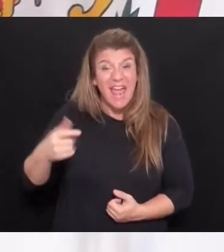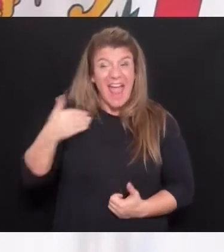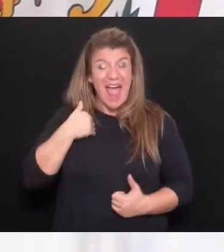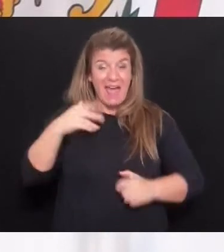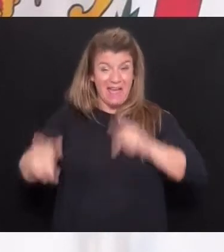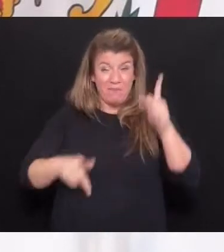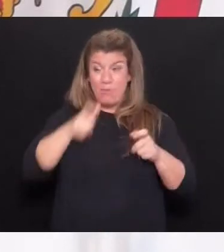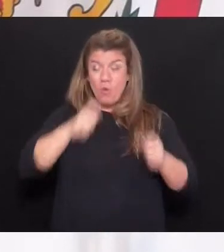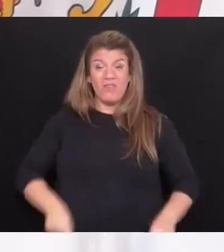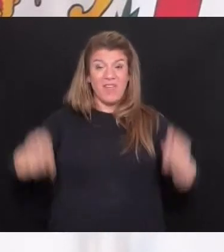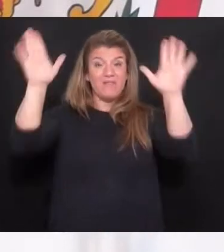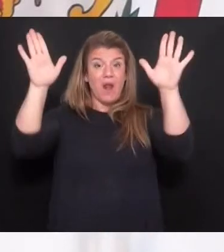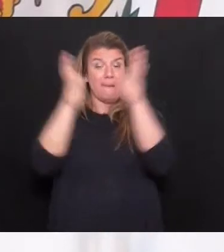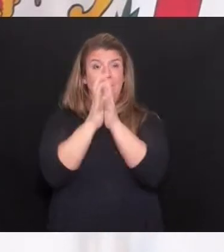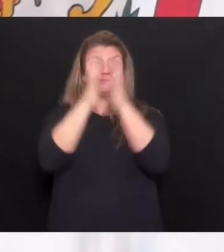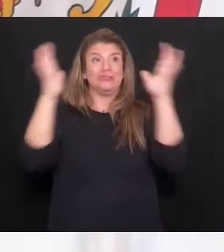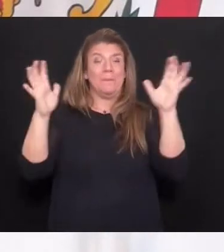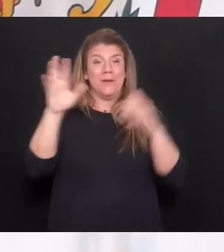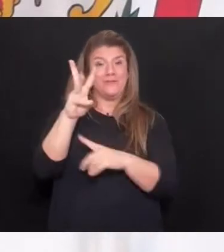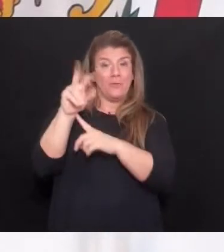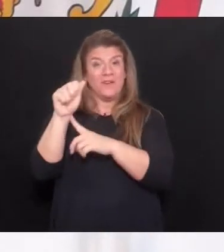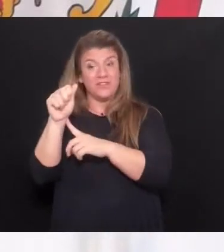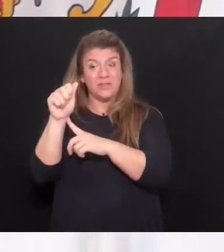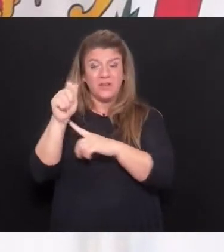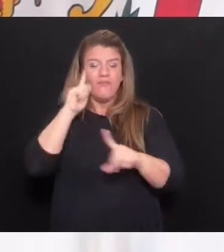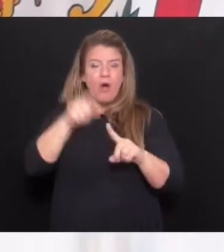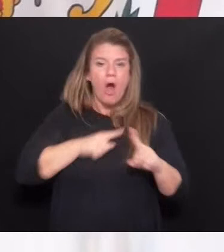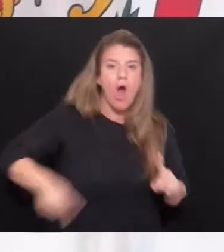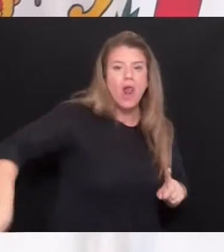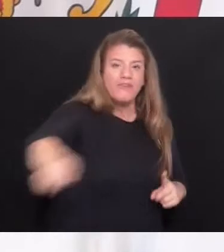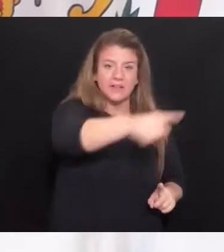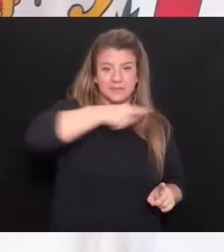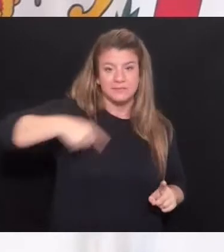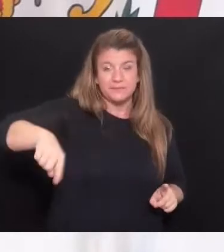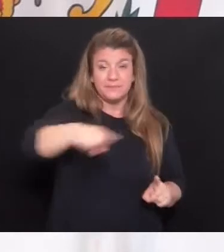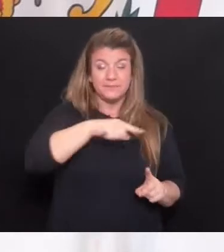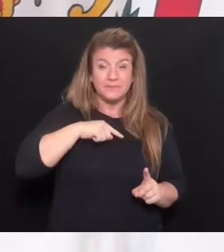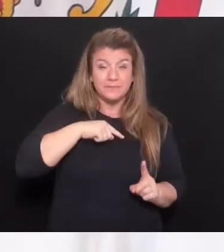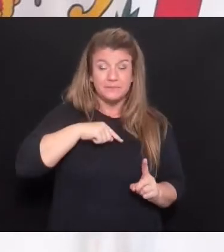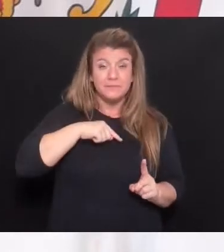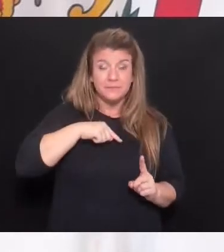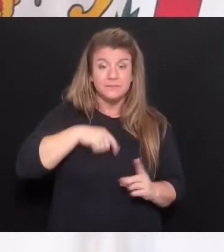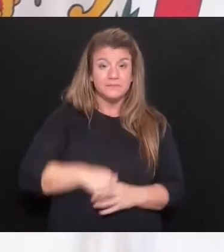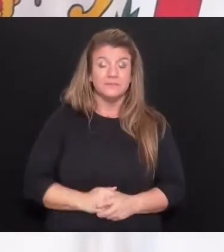given so much to West Virginia, to all of us.